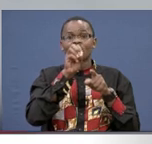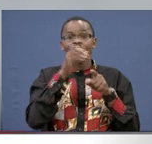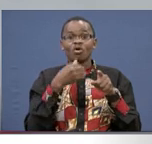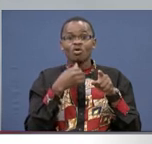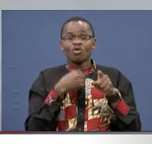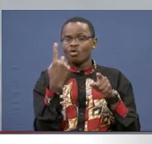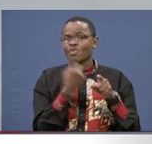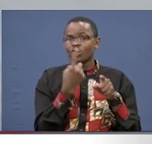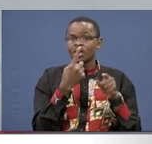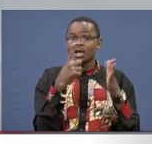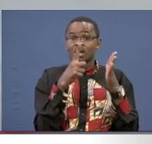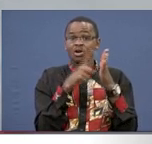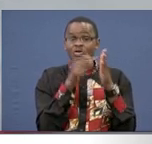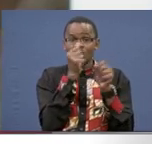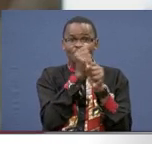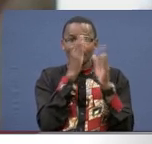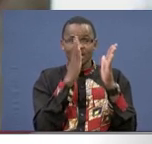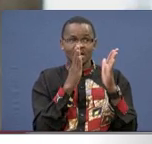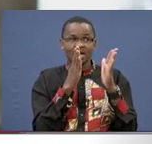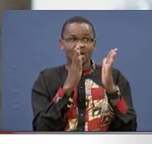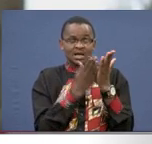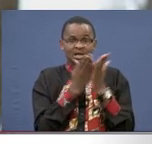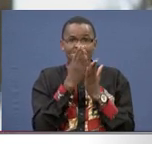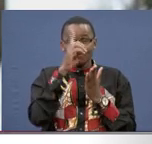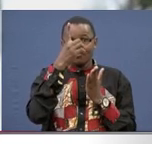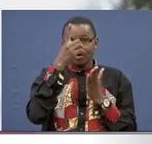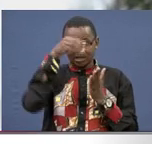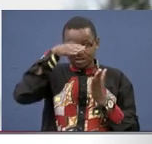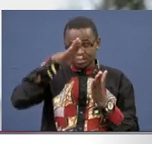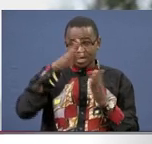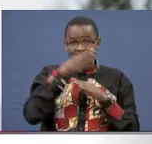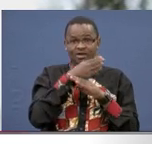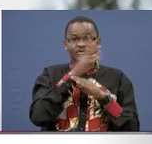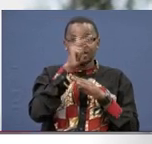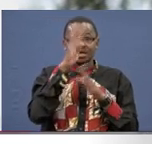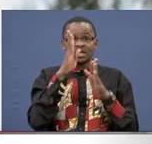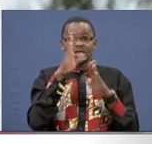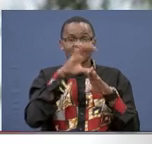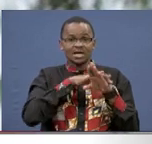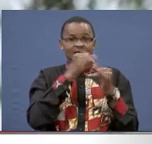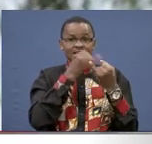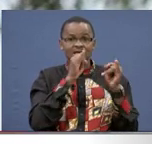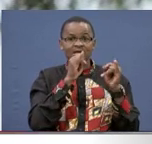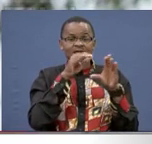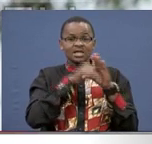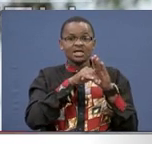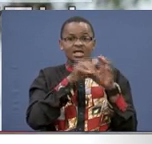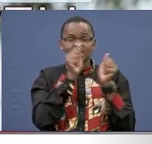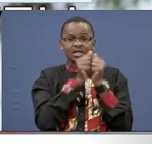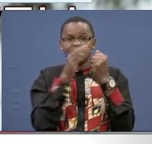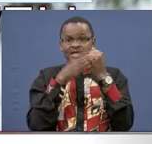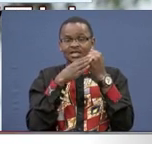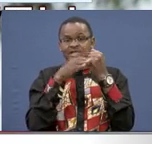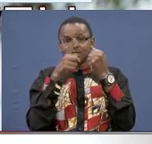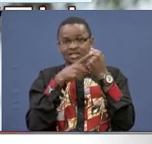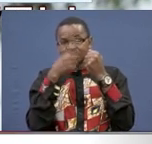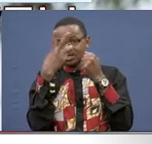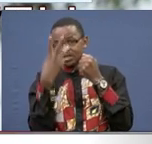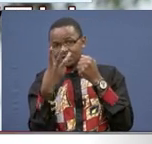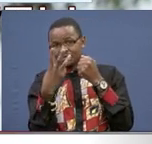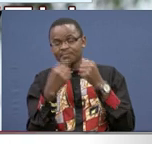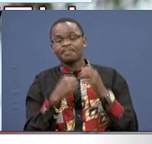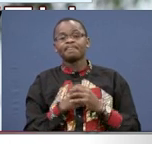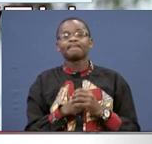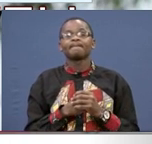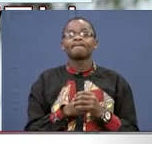the only lawmaker in Kenya who served in the first parliament after Kenya's independence in 1963.